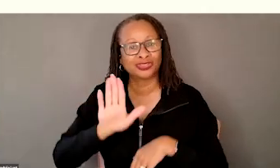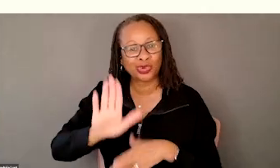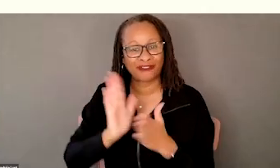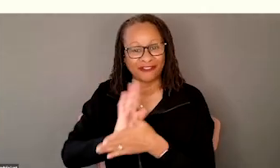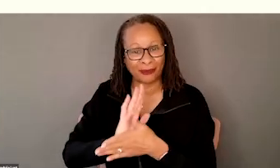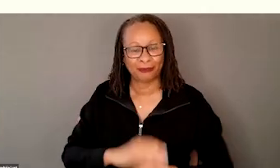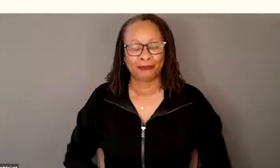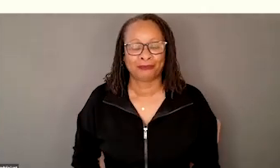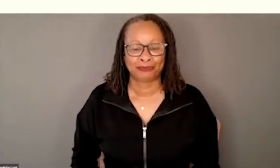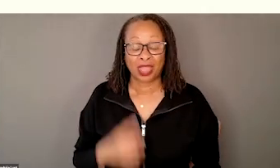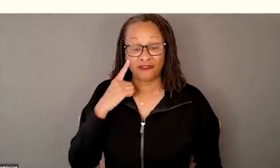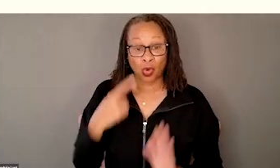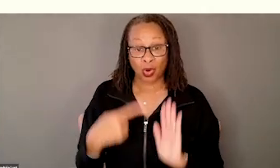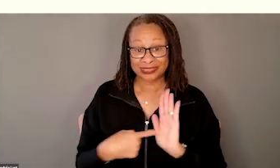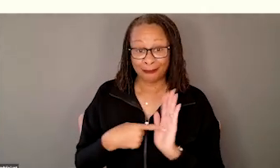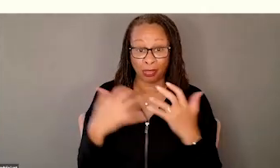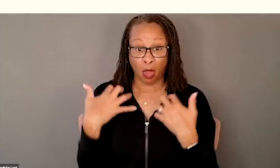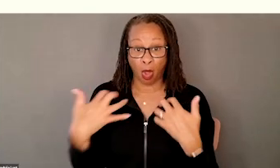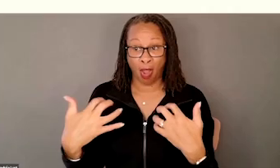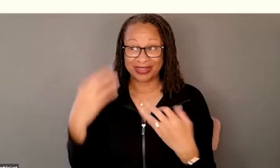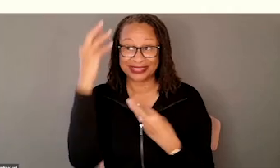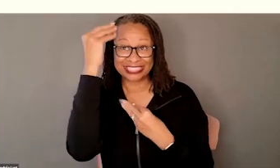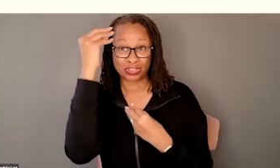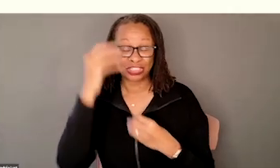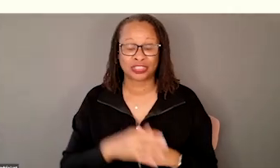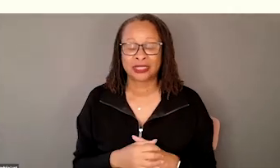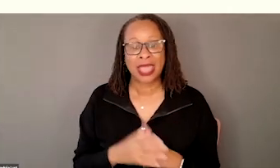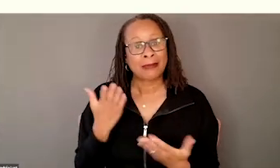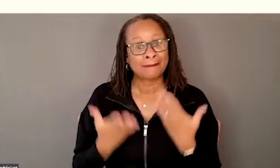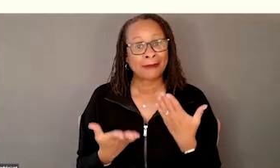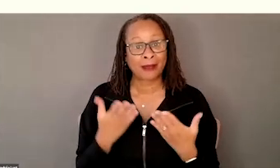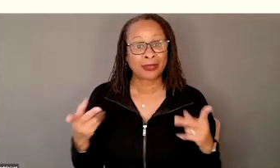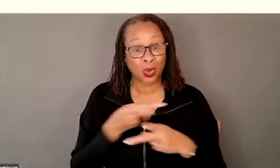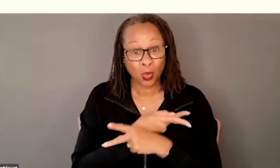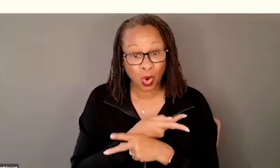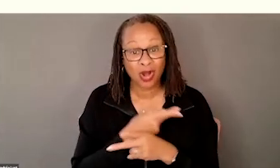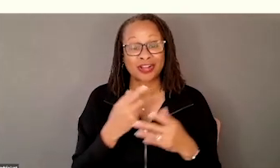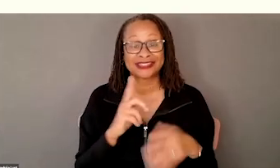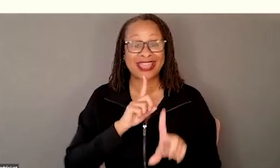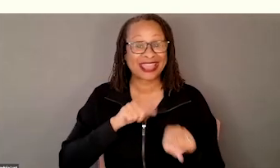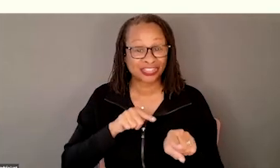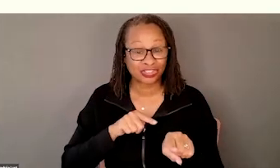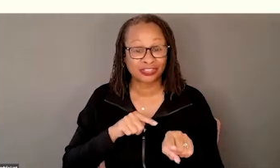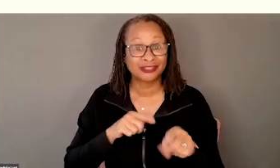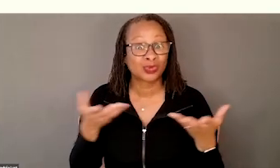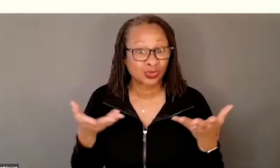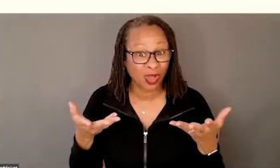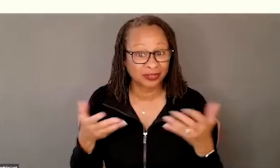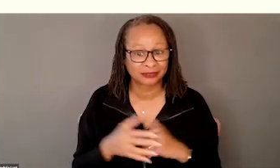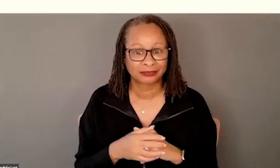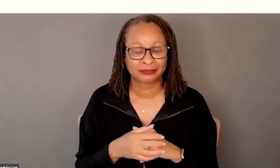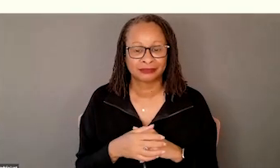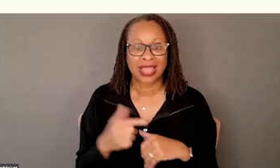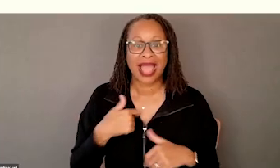So for example, for audience consideration, probably the worst answer you can have for audience consideration is,